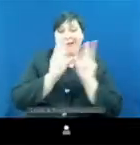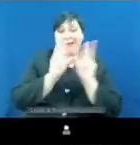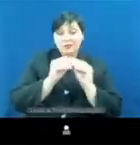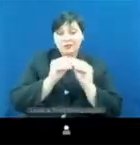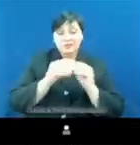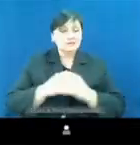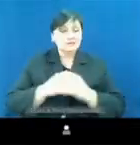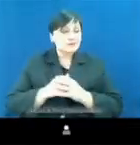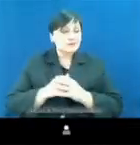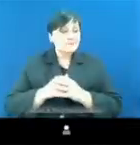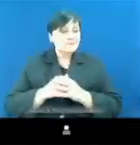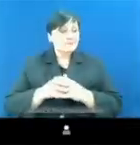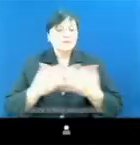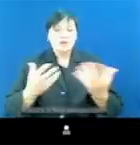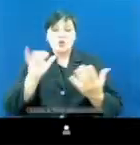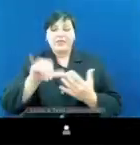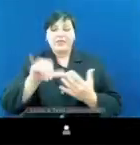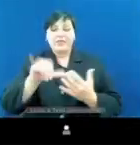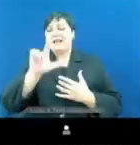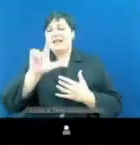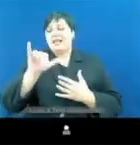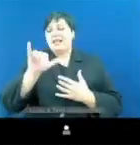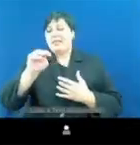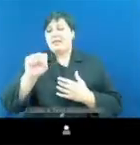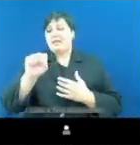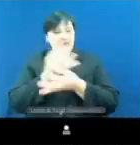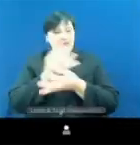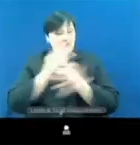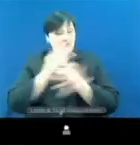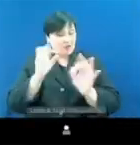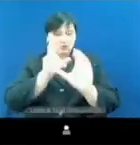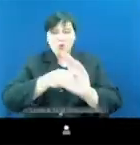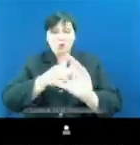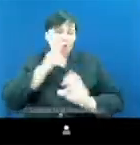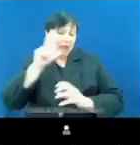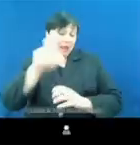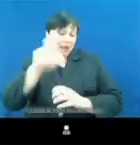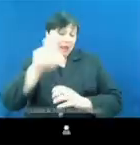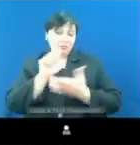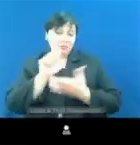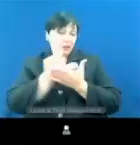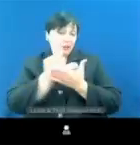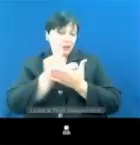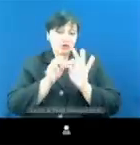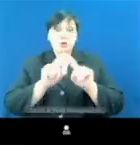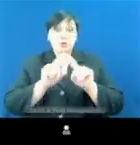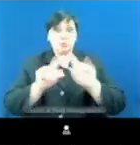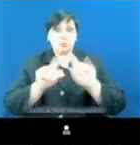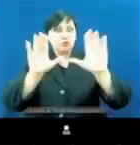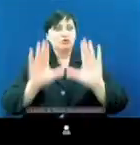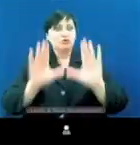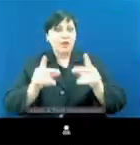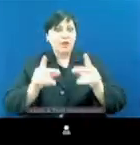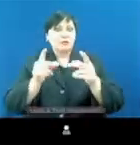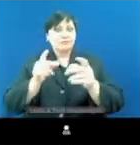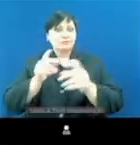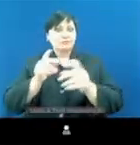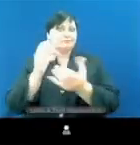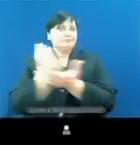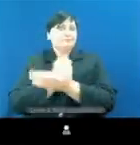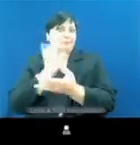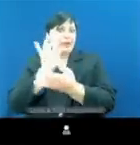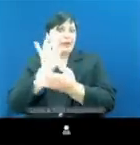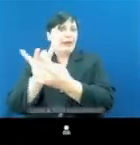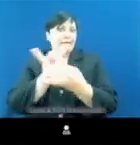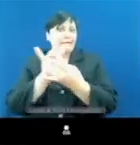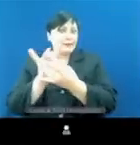And so that's LIMS. It's free to join. You don't have to be a legal interpreter, but it's a great place to connect. And as I've said over and over,